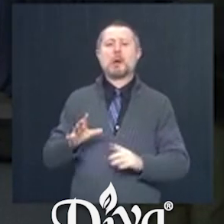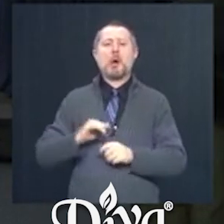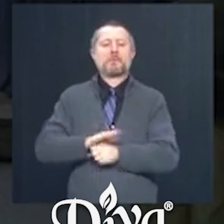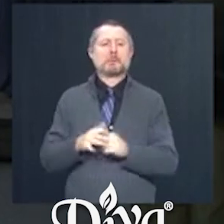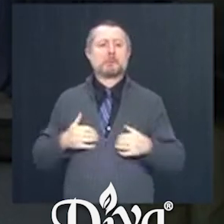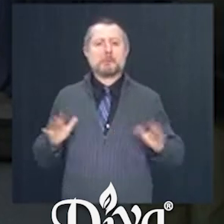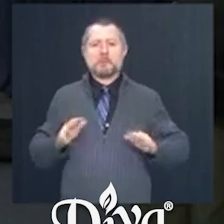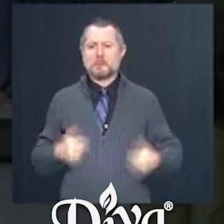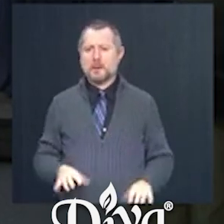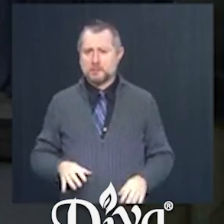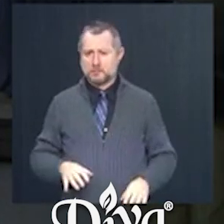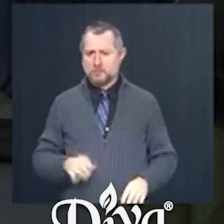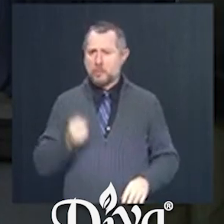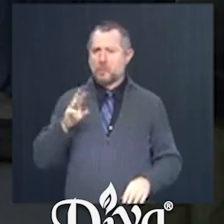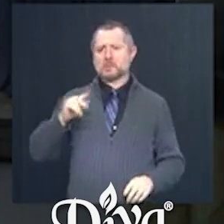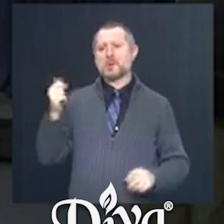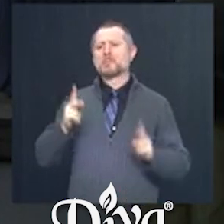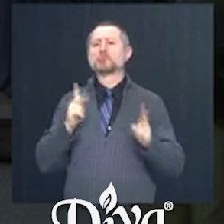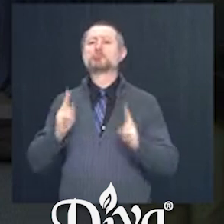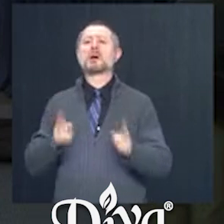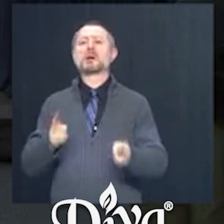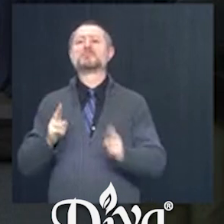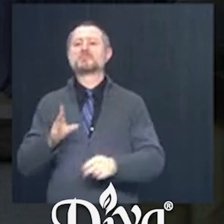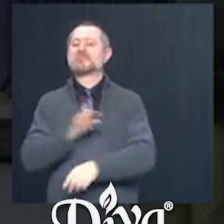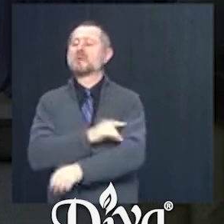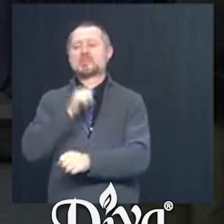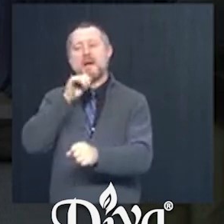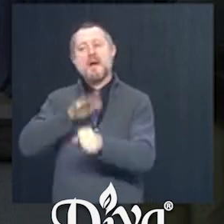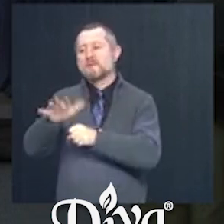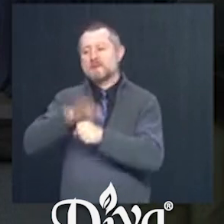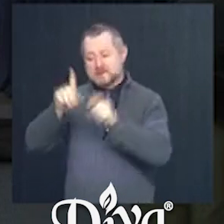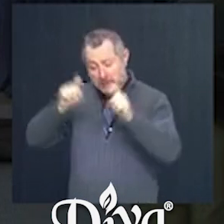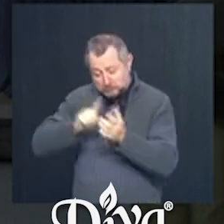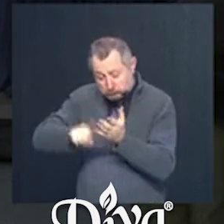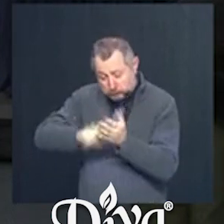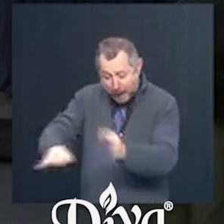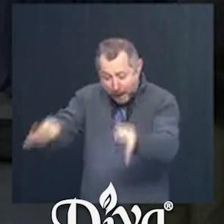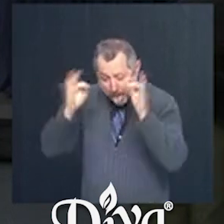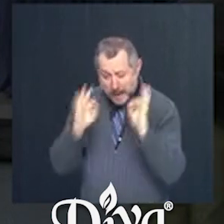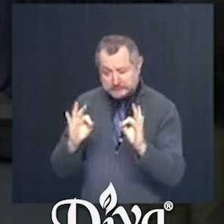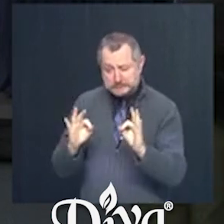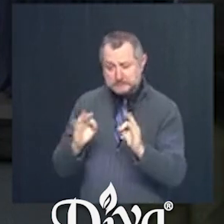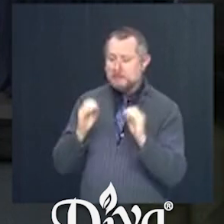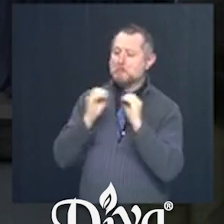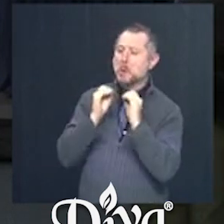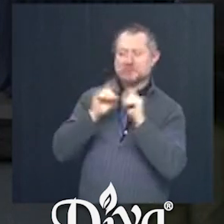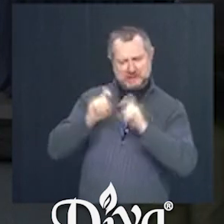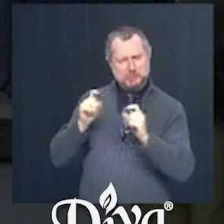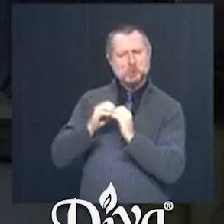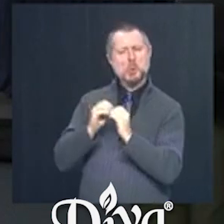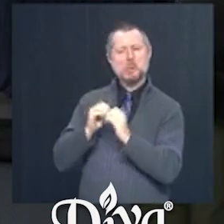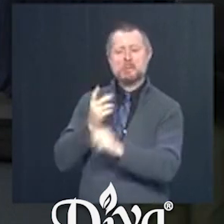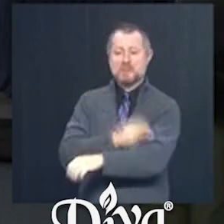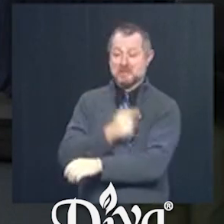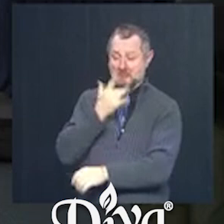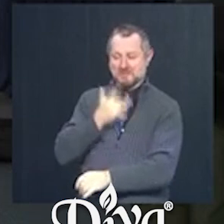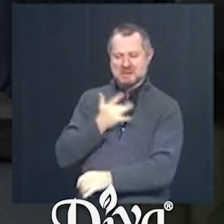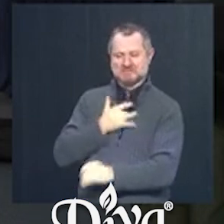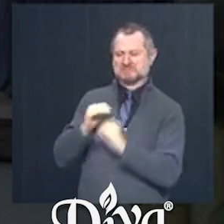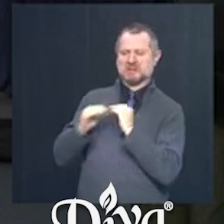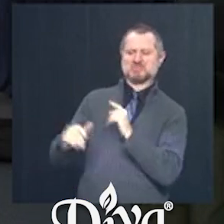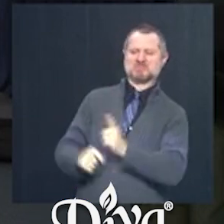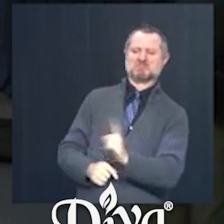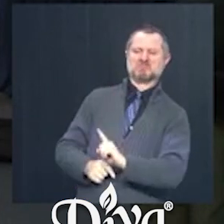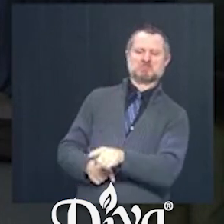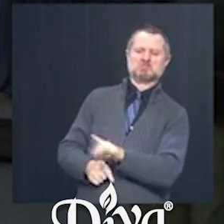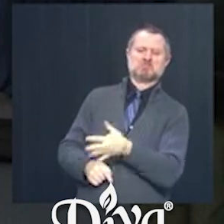it's being rushed and they don't feel it's going to be stable or viable. So how do you address